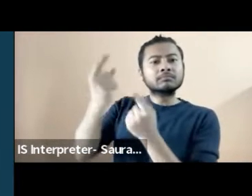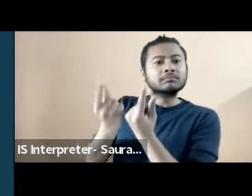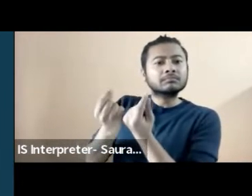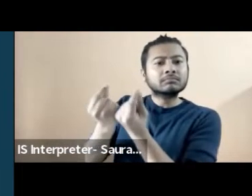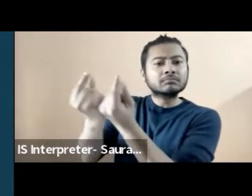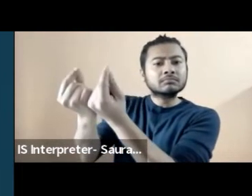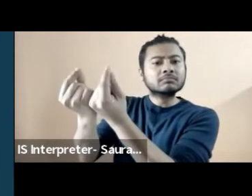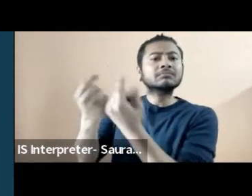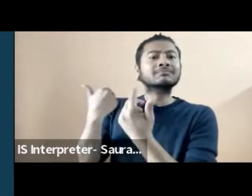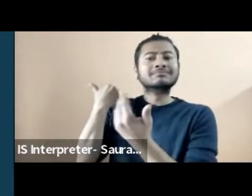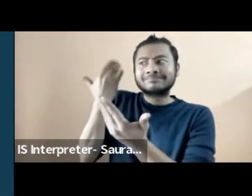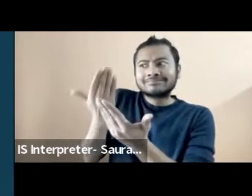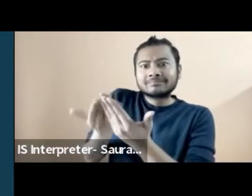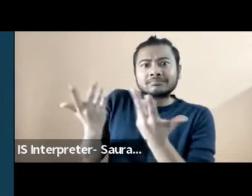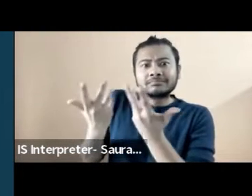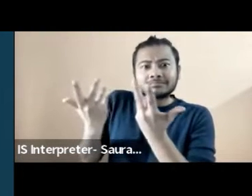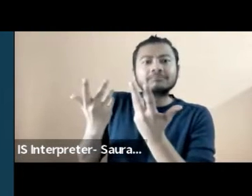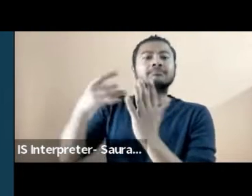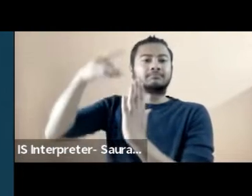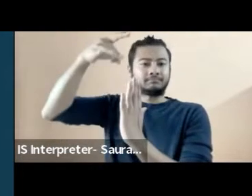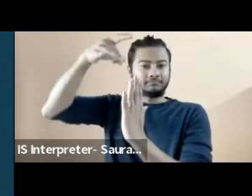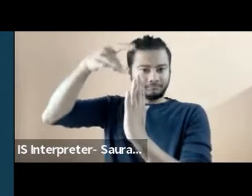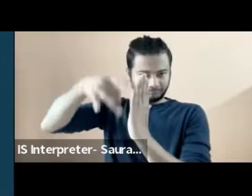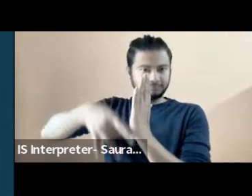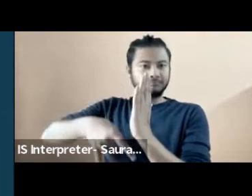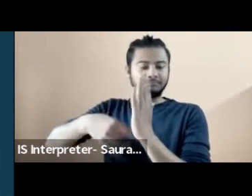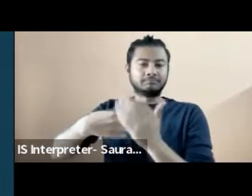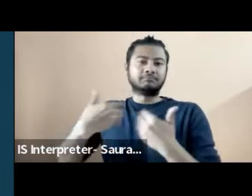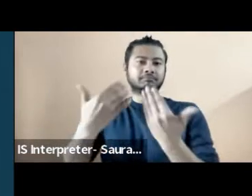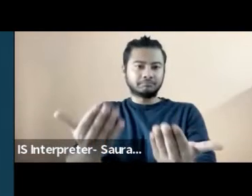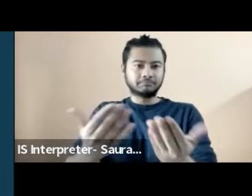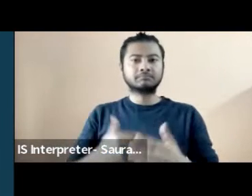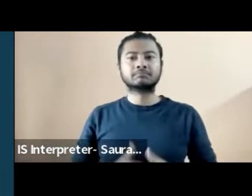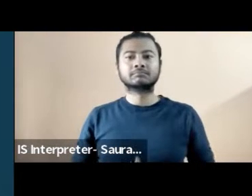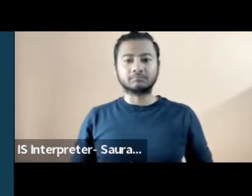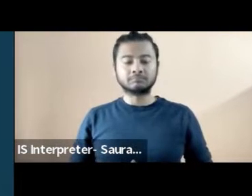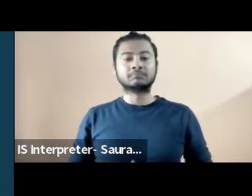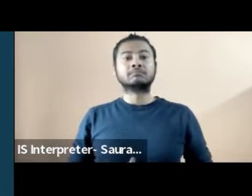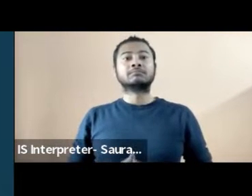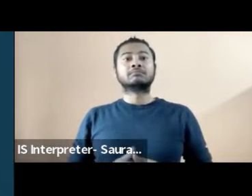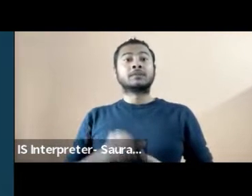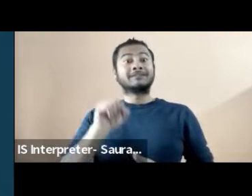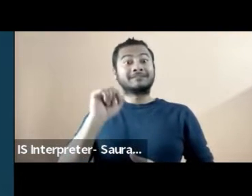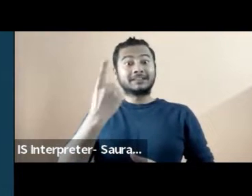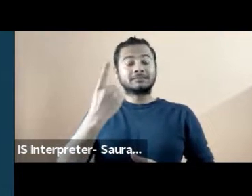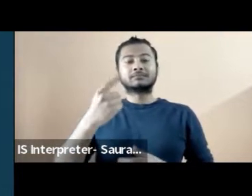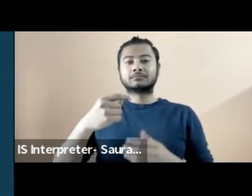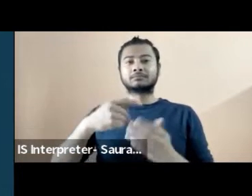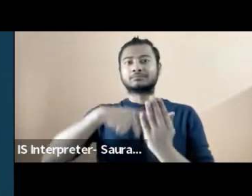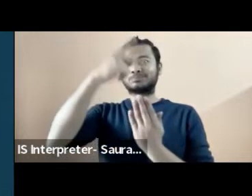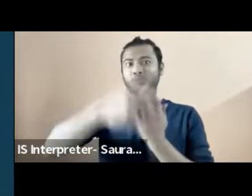left, right. Thank you. So with a bit of a background to the project,